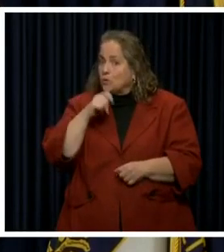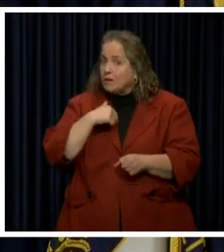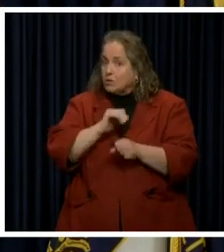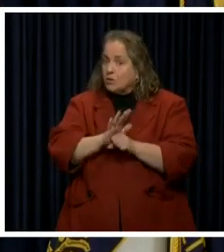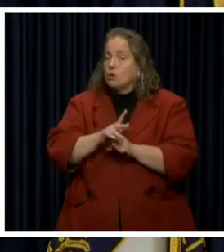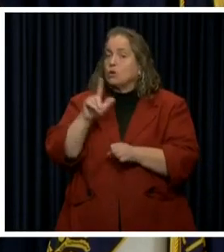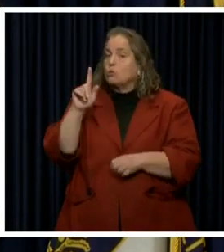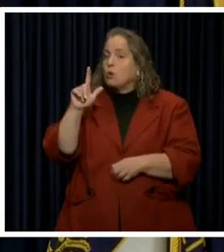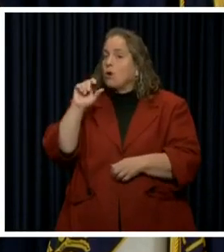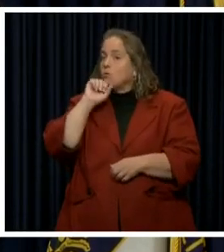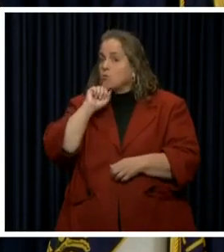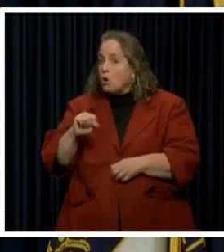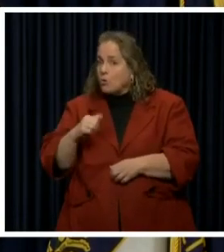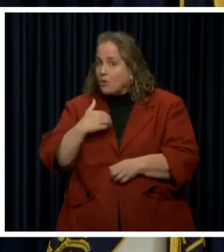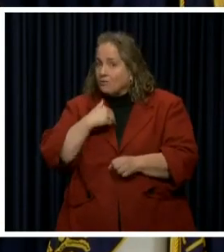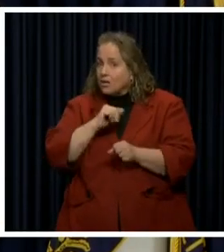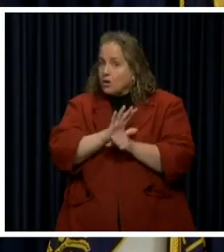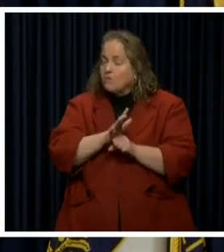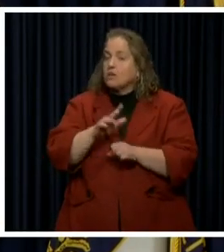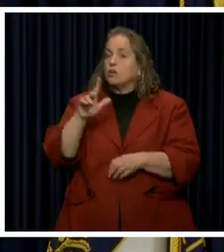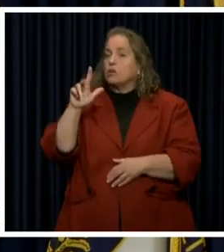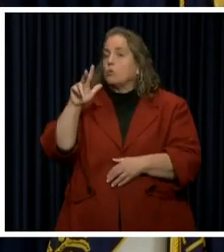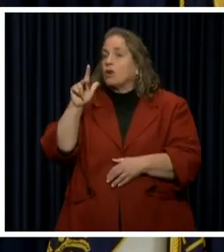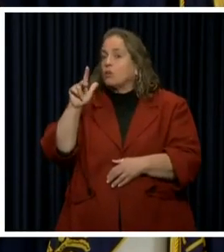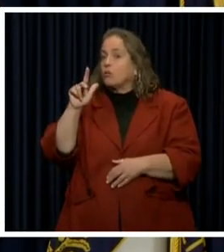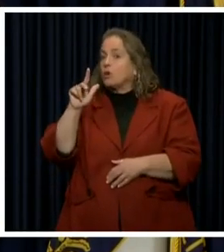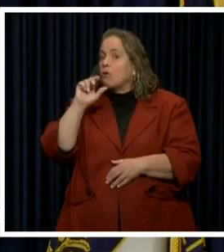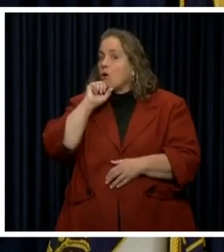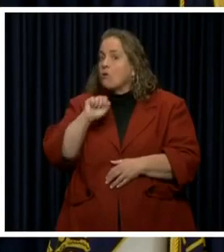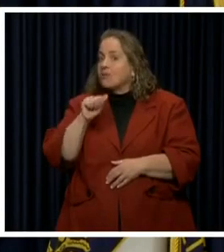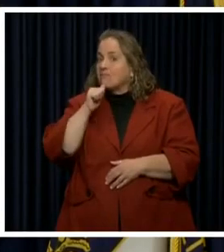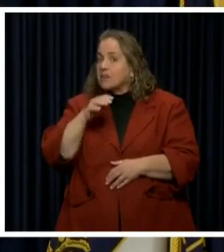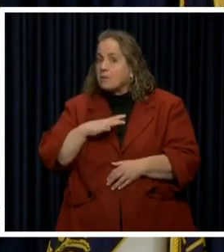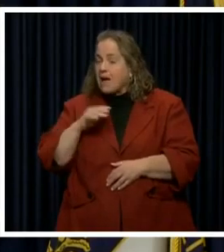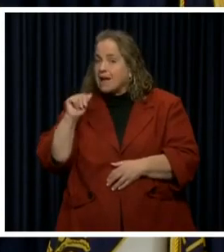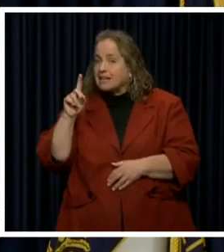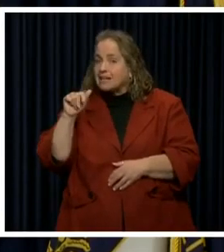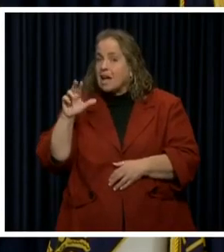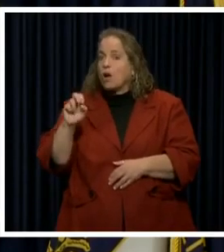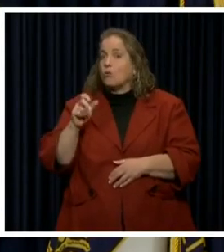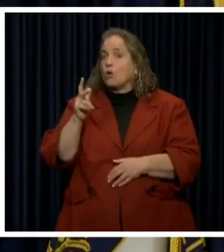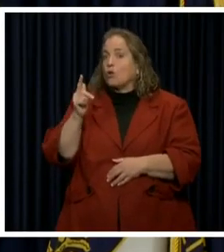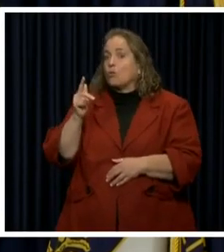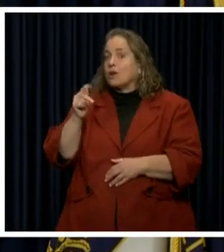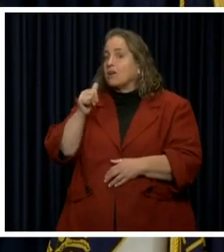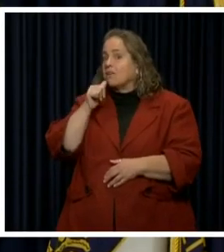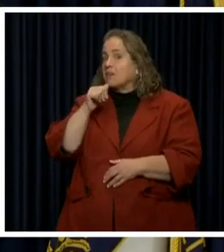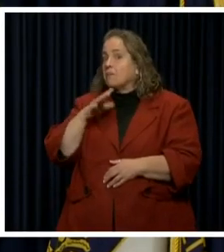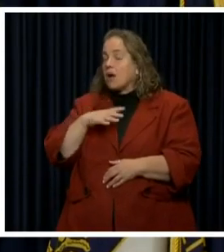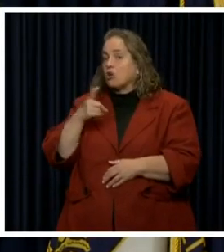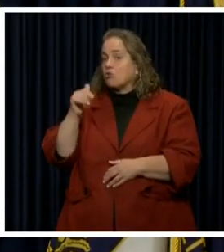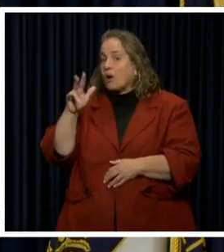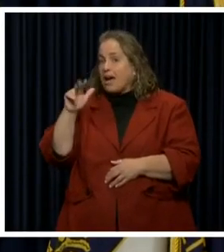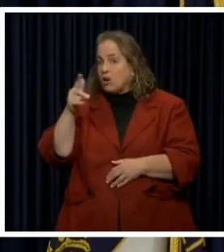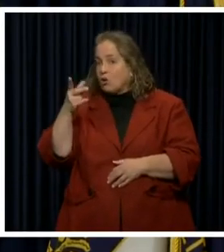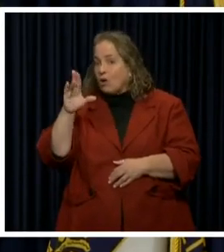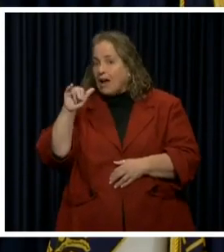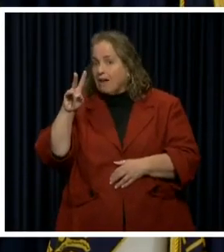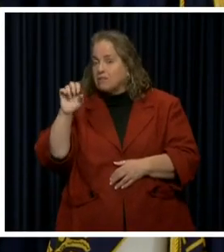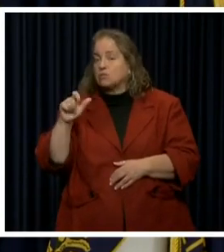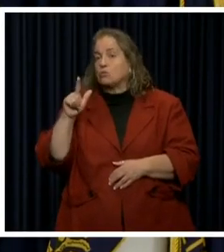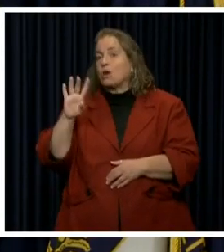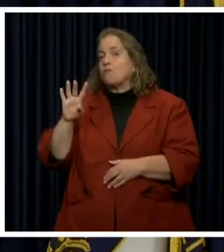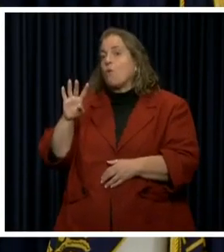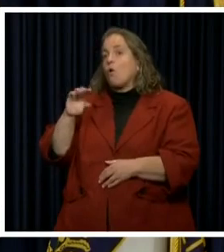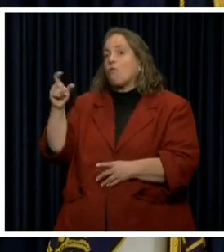21-year-old male from Ohio, a 23-year-old female from Adair, a 23-year-old female from Graves, a 24-year-old female